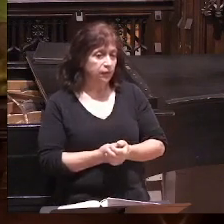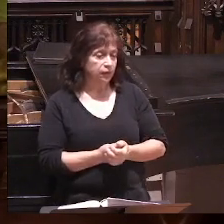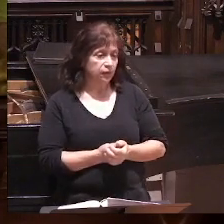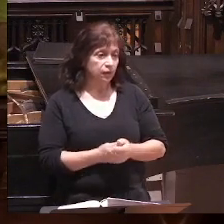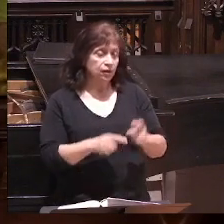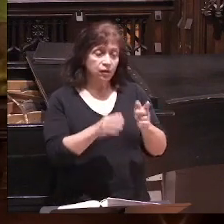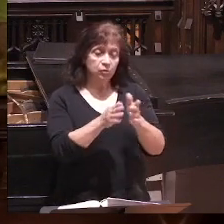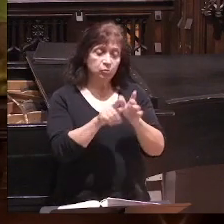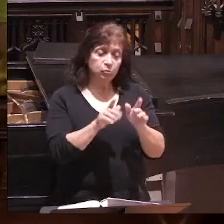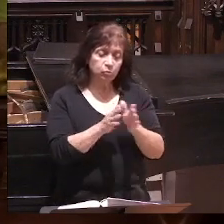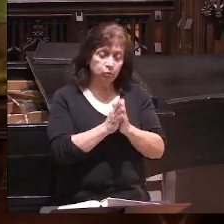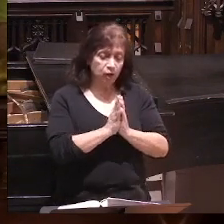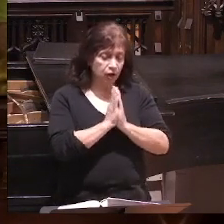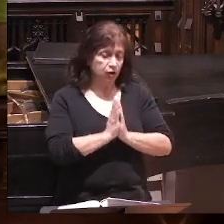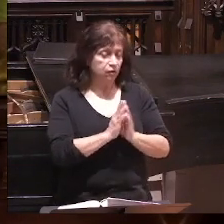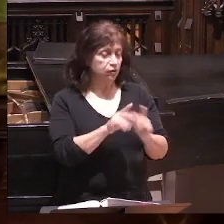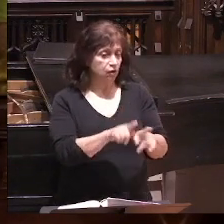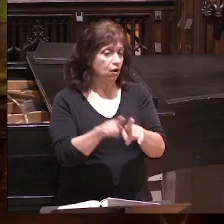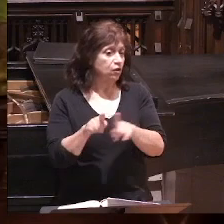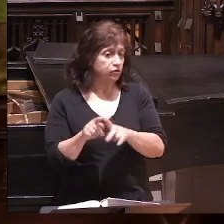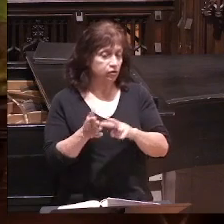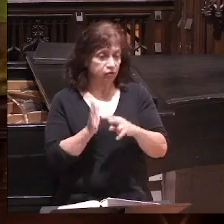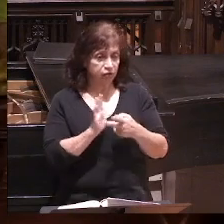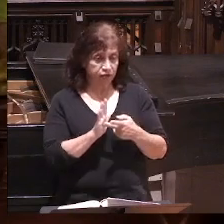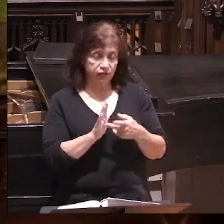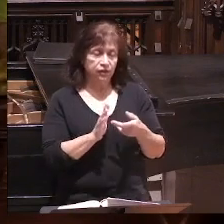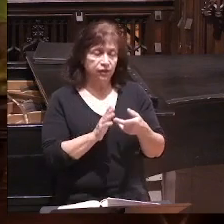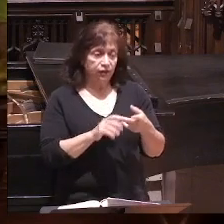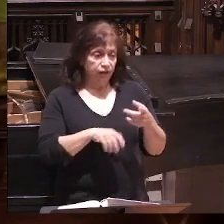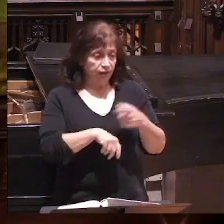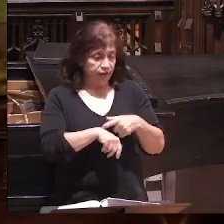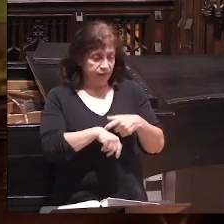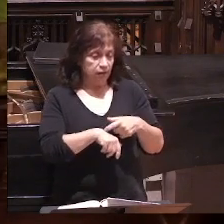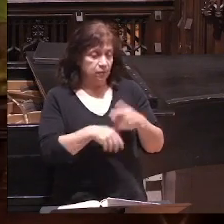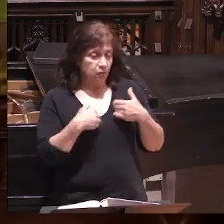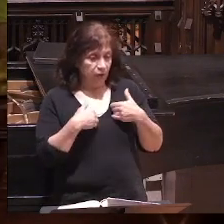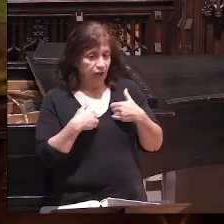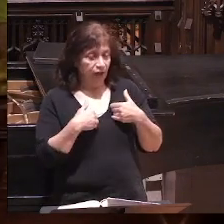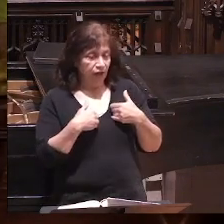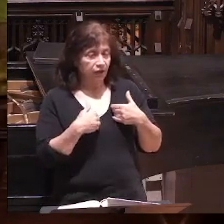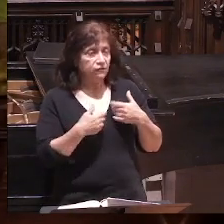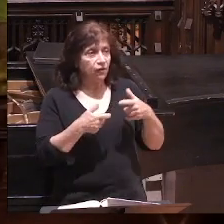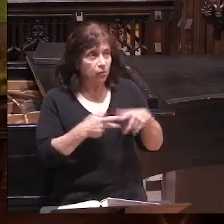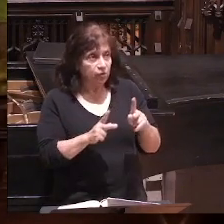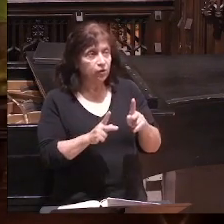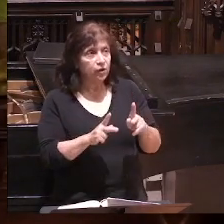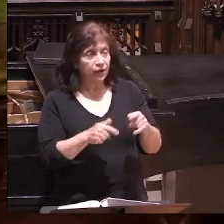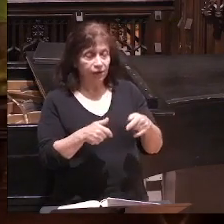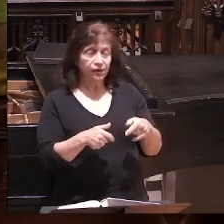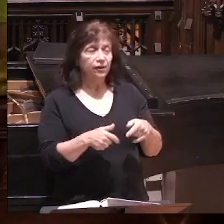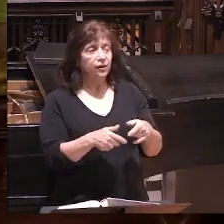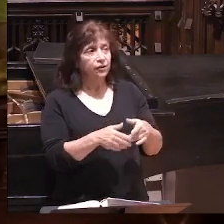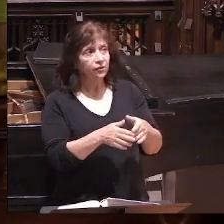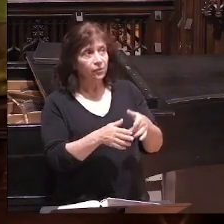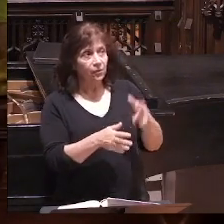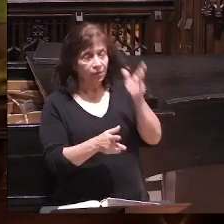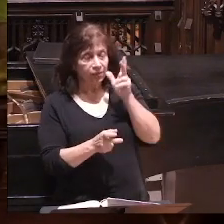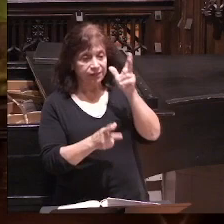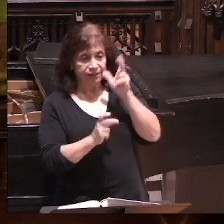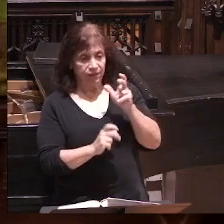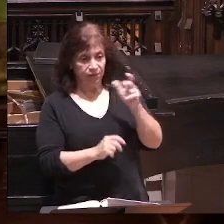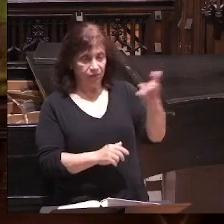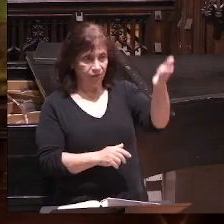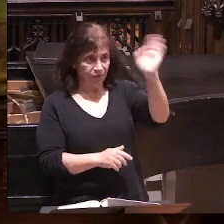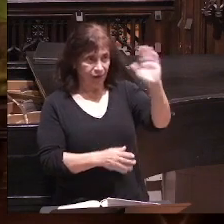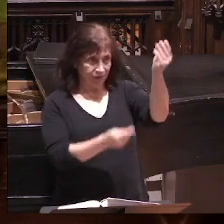But prayer is also a time where we have the honor, the opportunity, the privilege to listen to how it is God is speaking